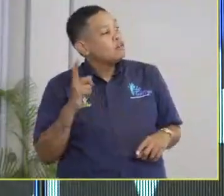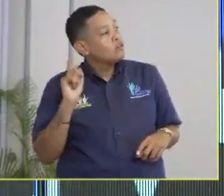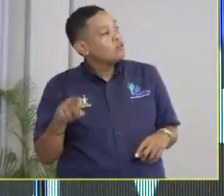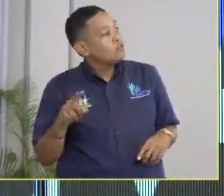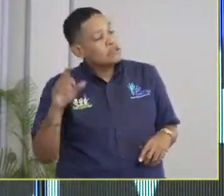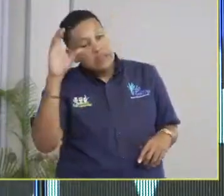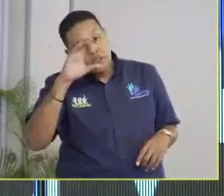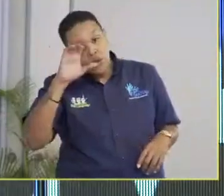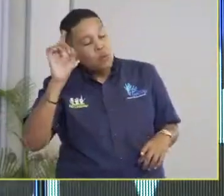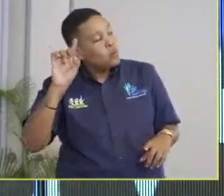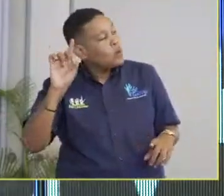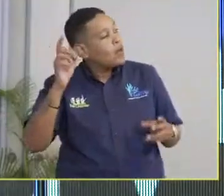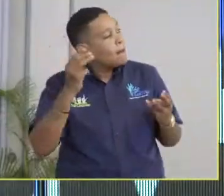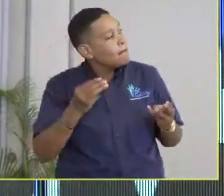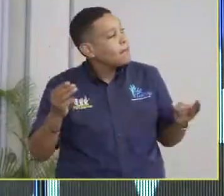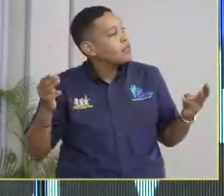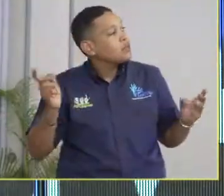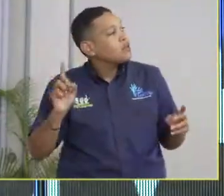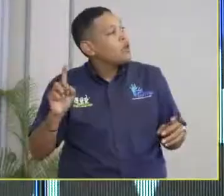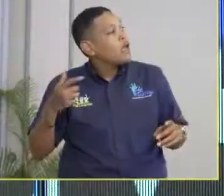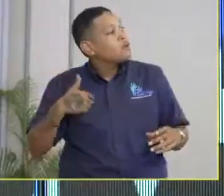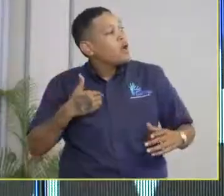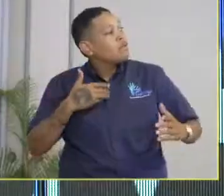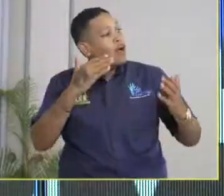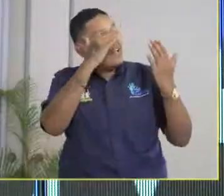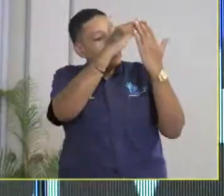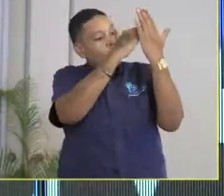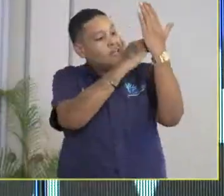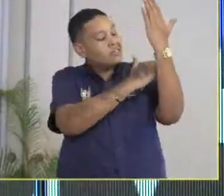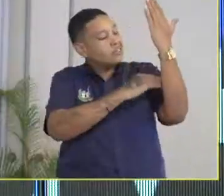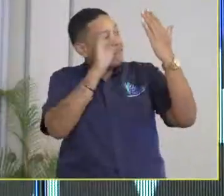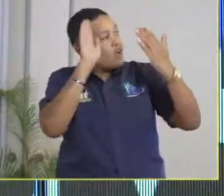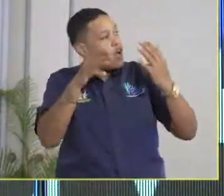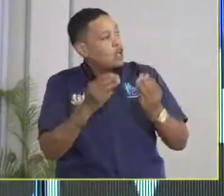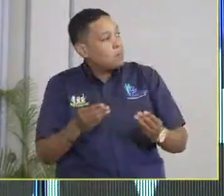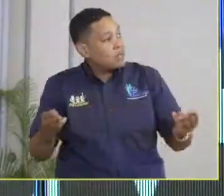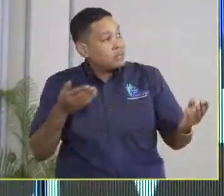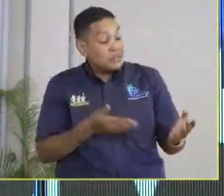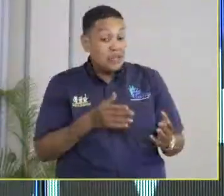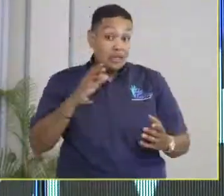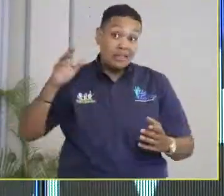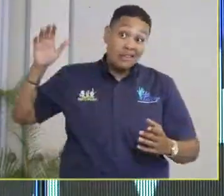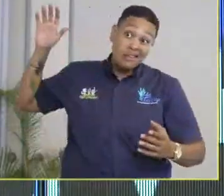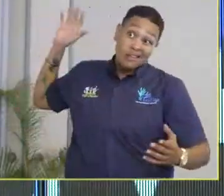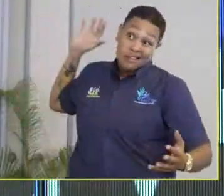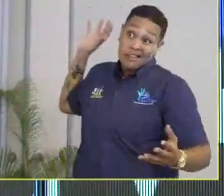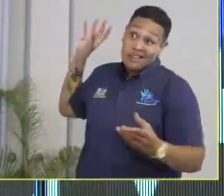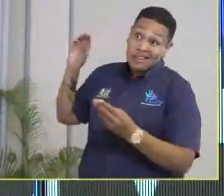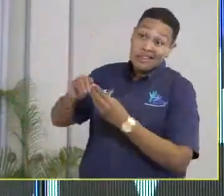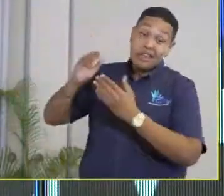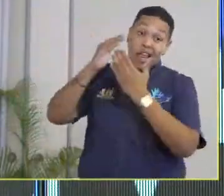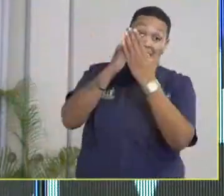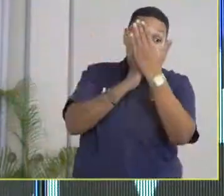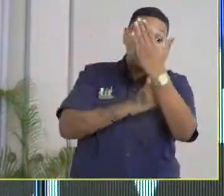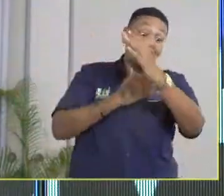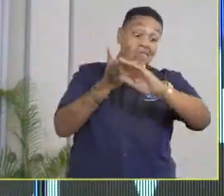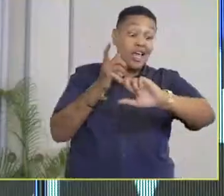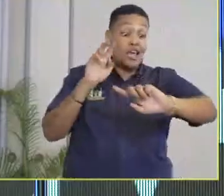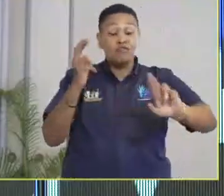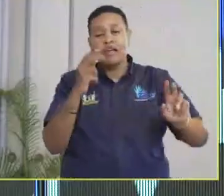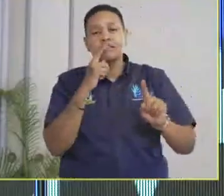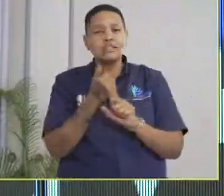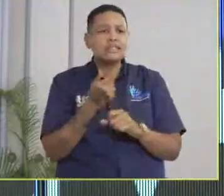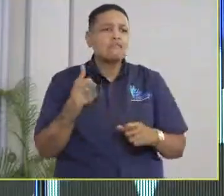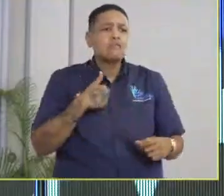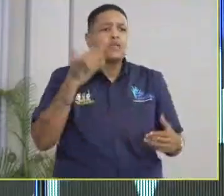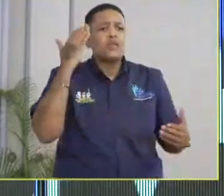scout out where material is. So we have a long list of all the material in the archives, a long list of all the material at Supreme Court.